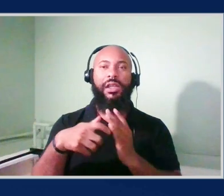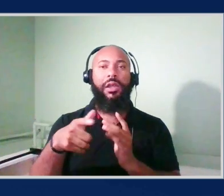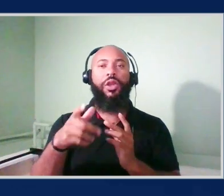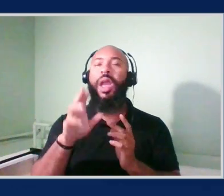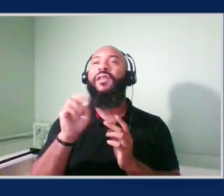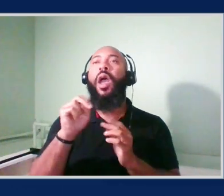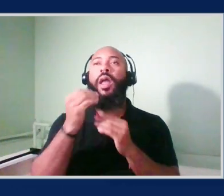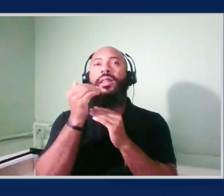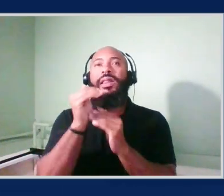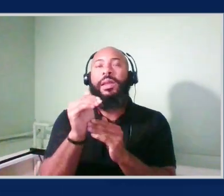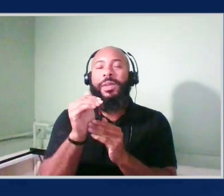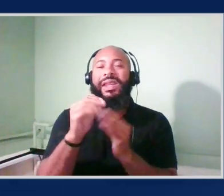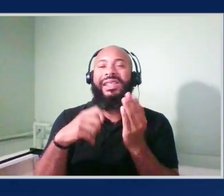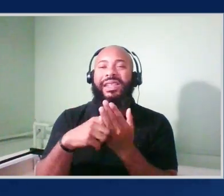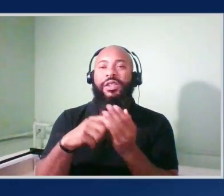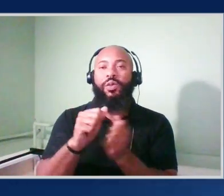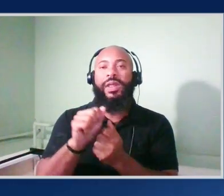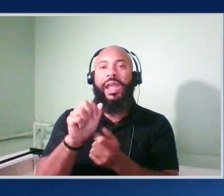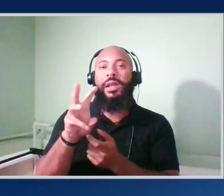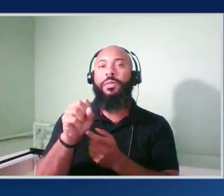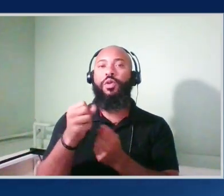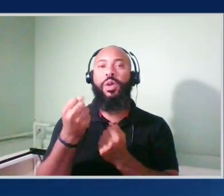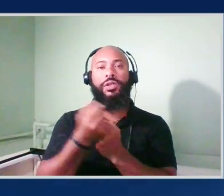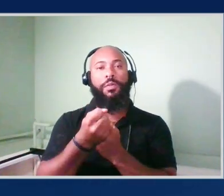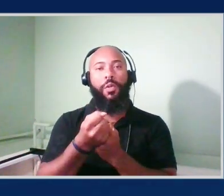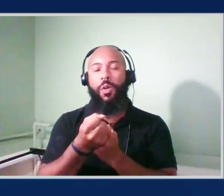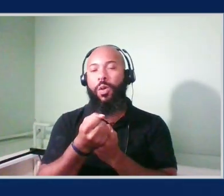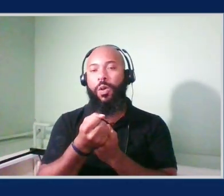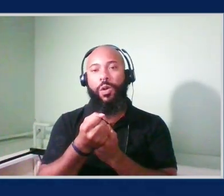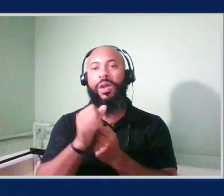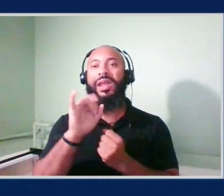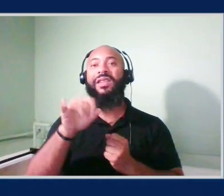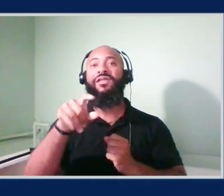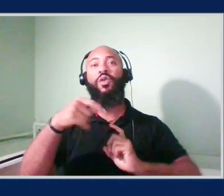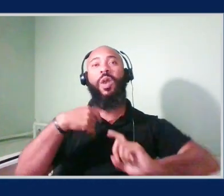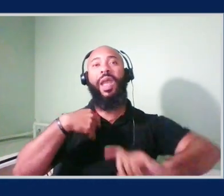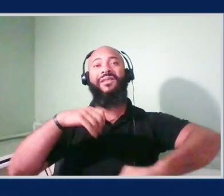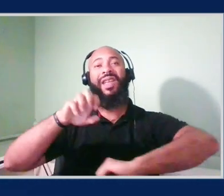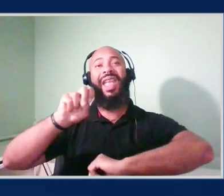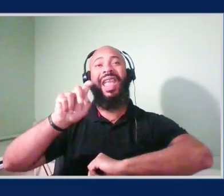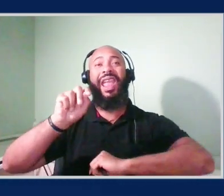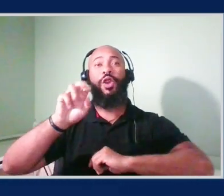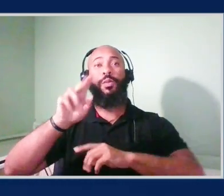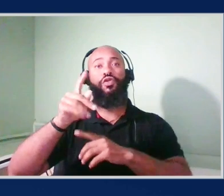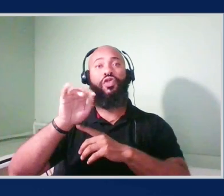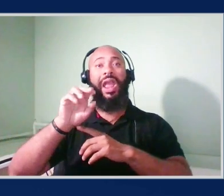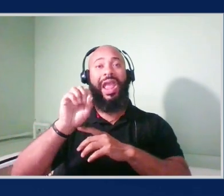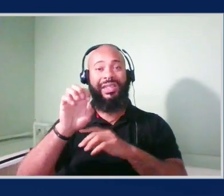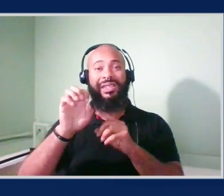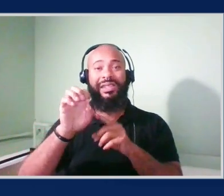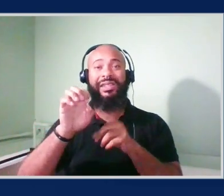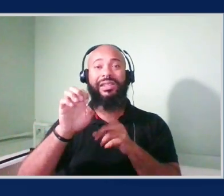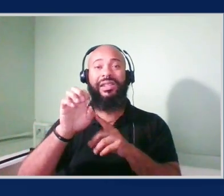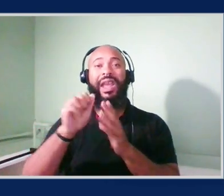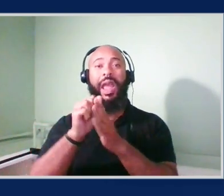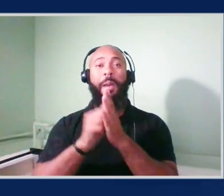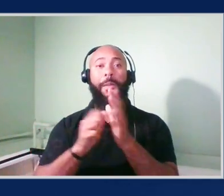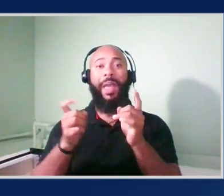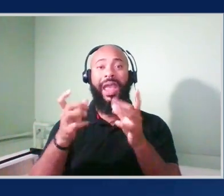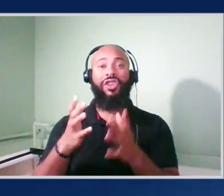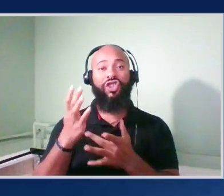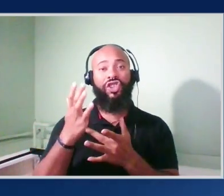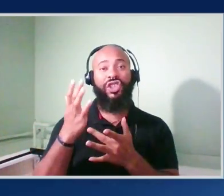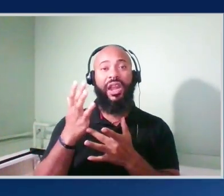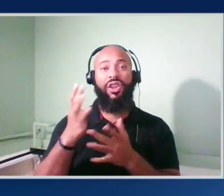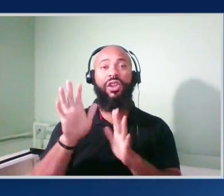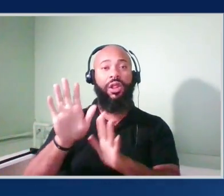can cut with AWS support. Yeah. If you have enterprise and you have a TAM, a technical account manager, they can cut a ticket on